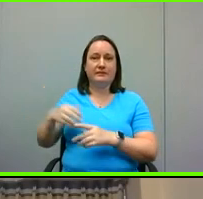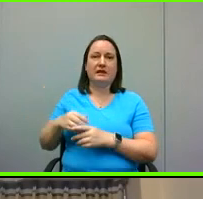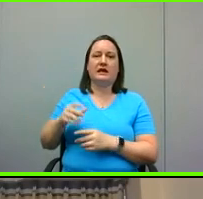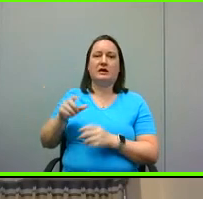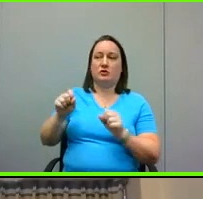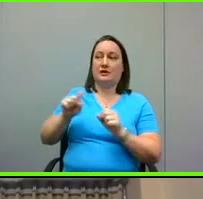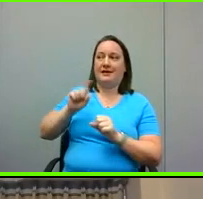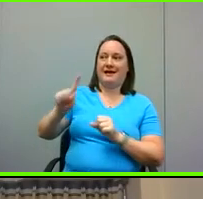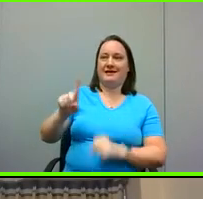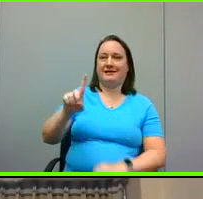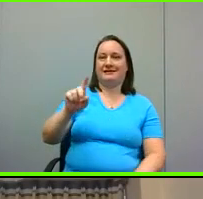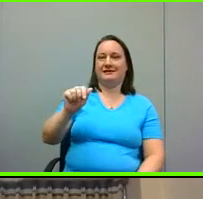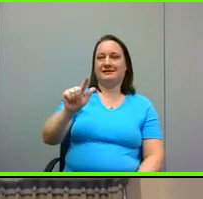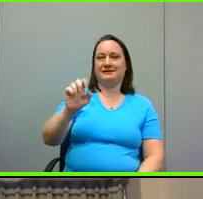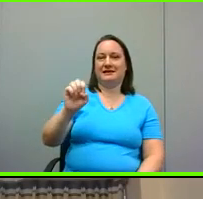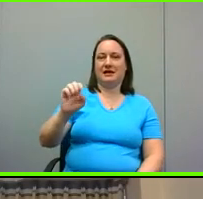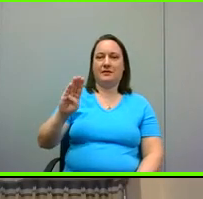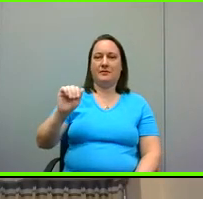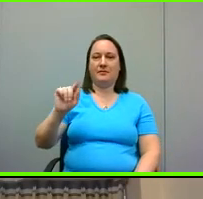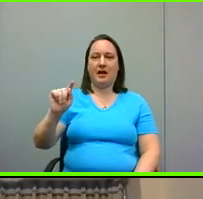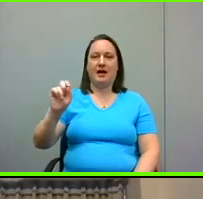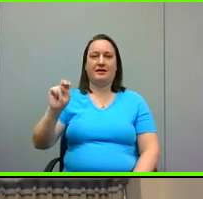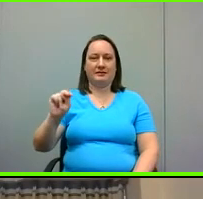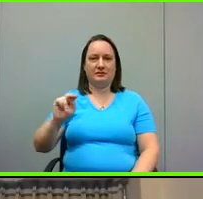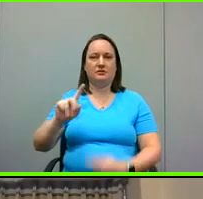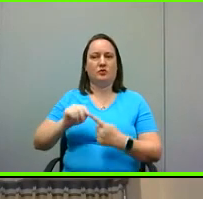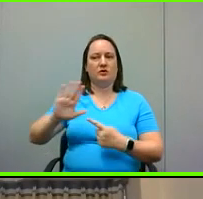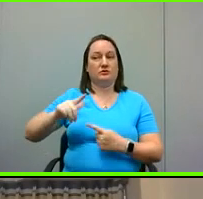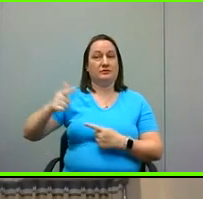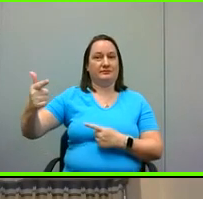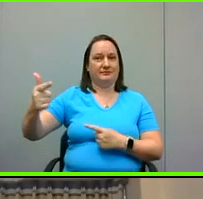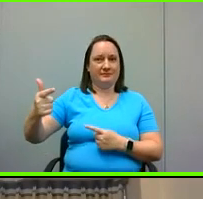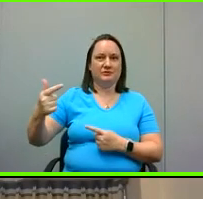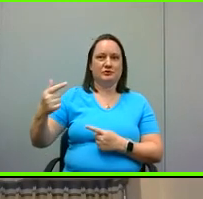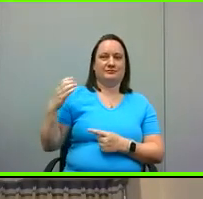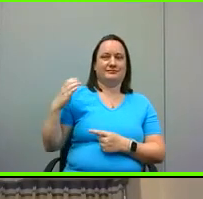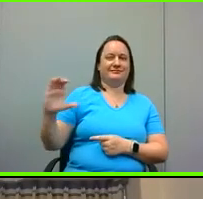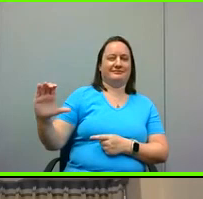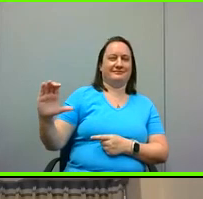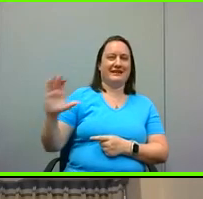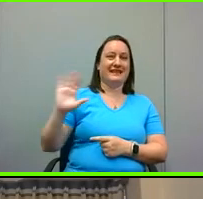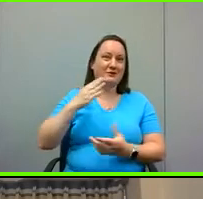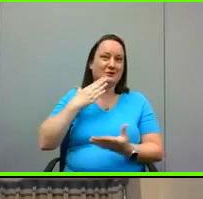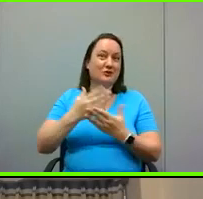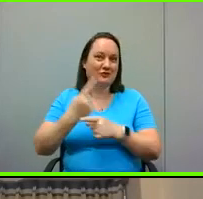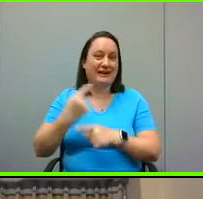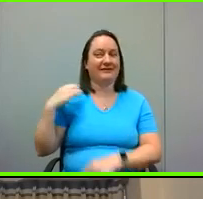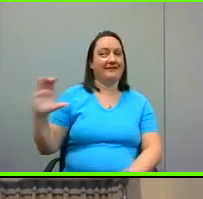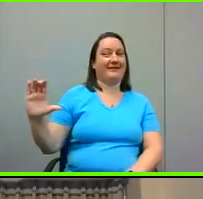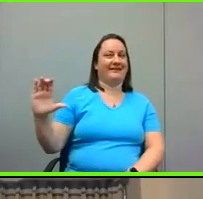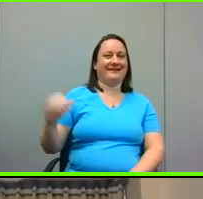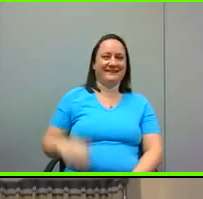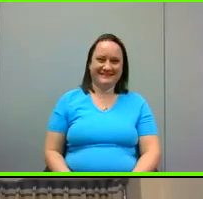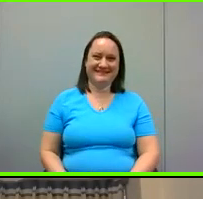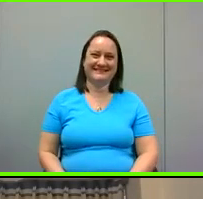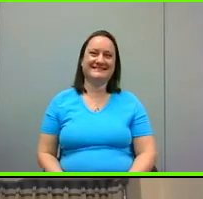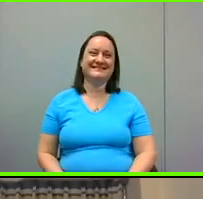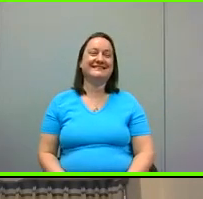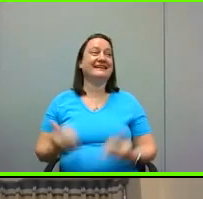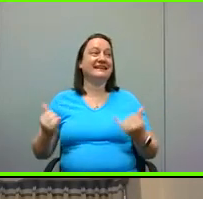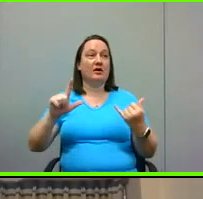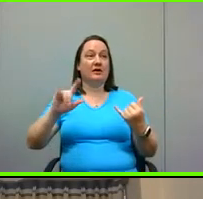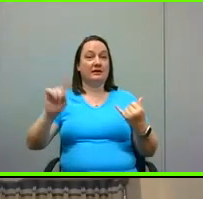Batten when she speaks. That was good. I passed that on to her, wasn't it? Okay, is Liz there yet?